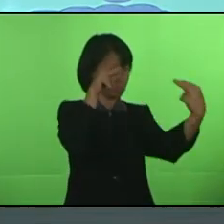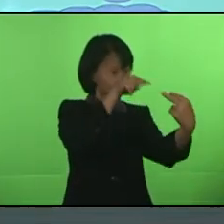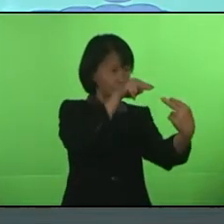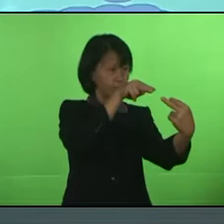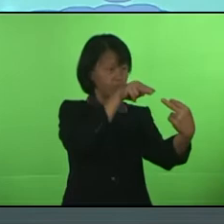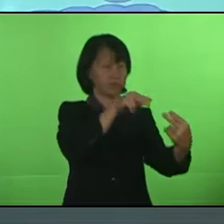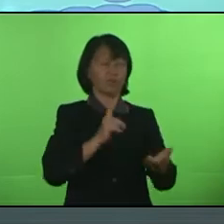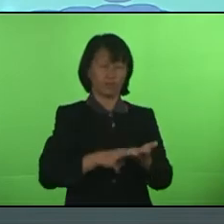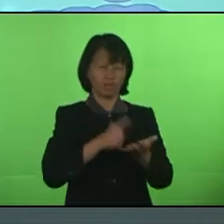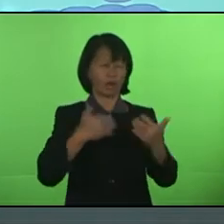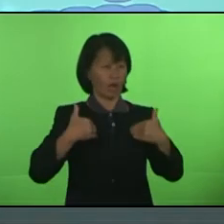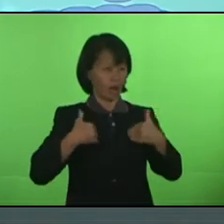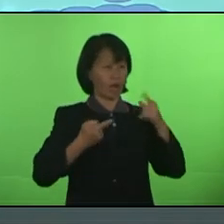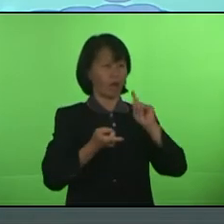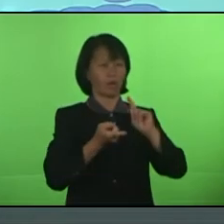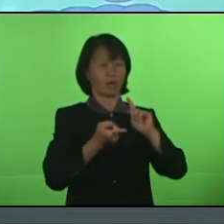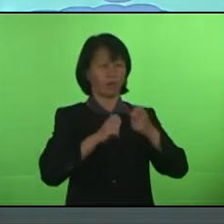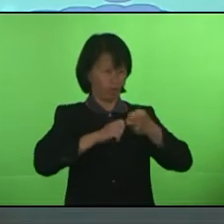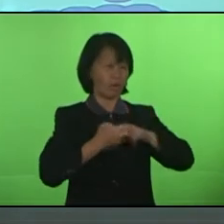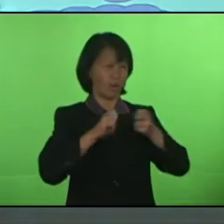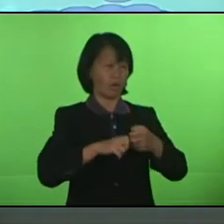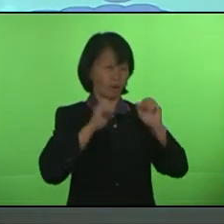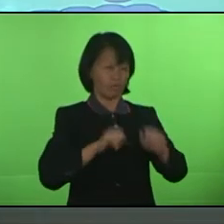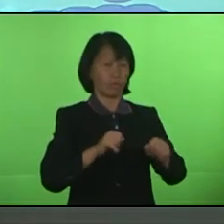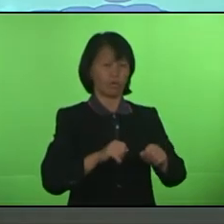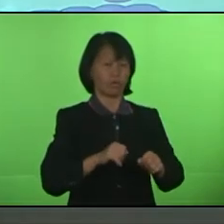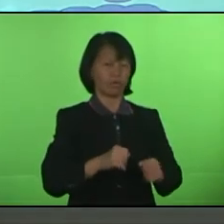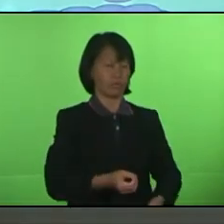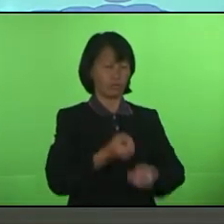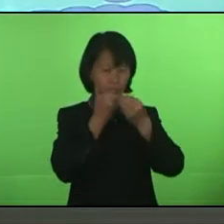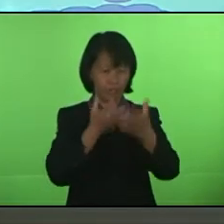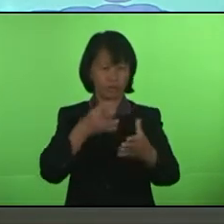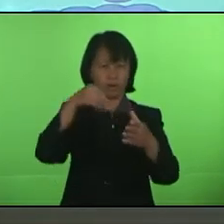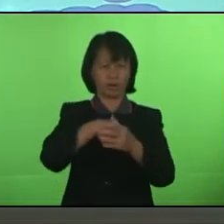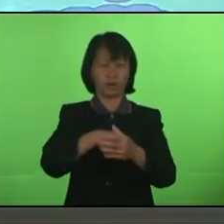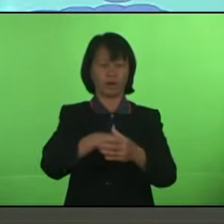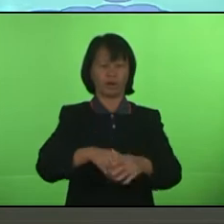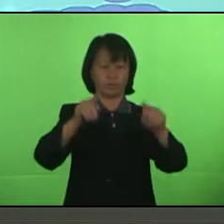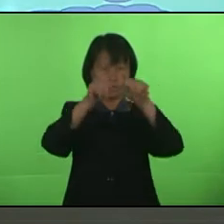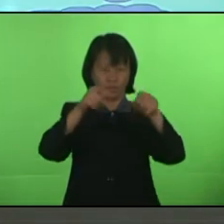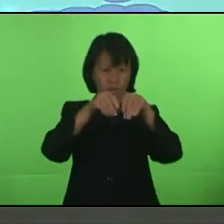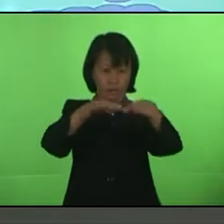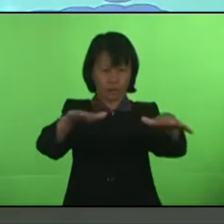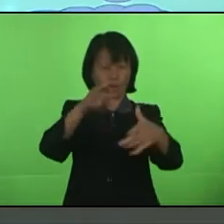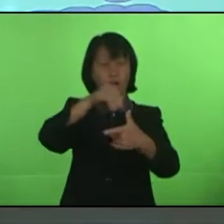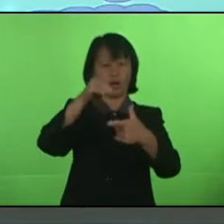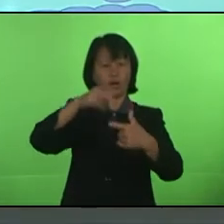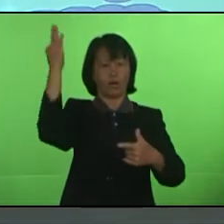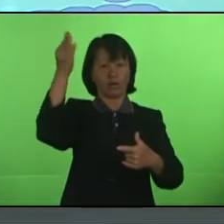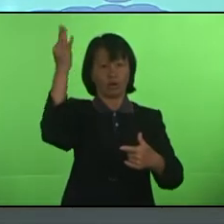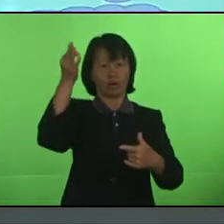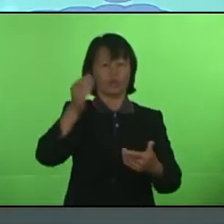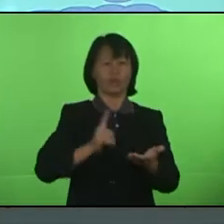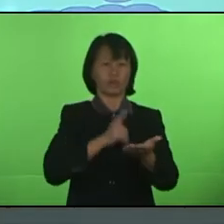when we have problems, though we can talk about it over the internet or in the forum, but it's good sometimes to see